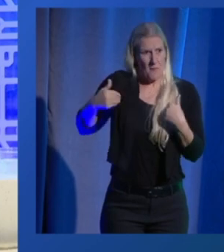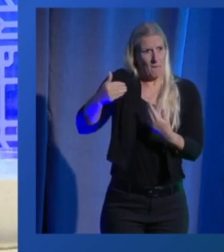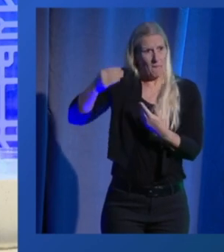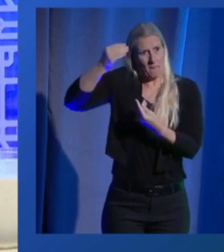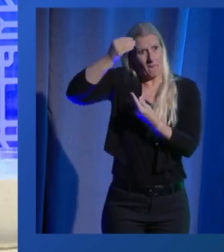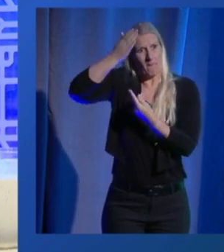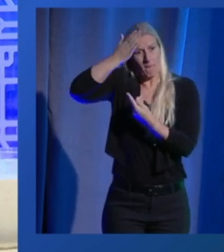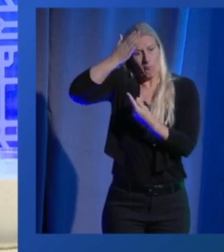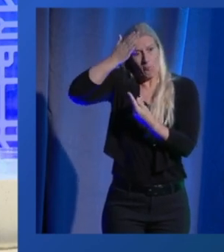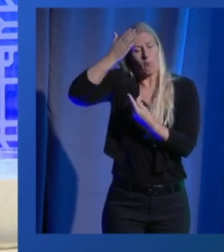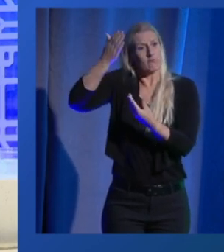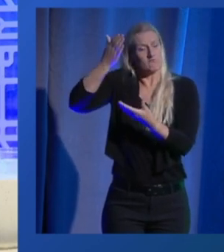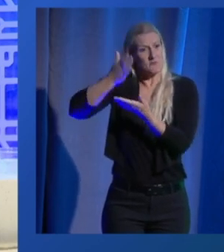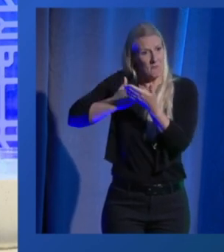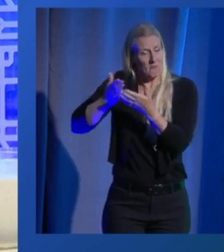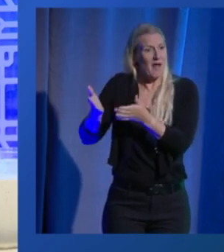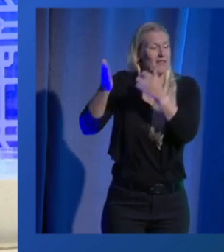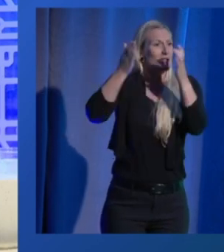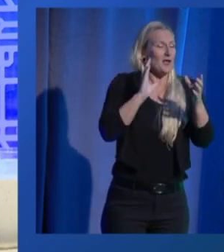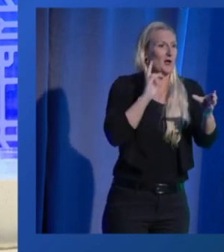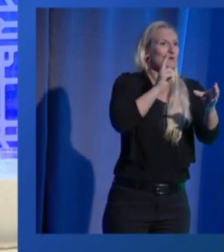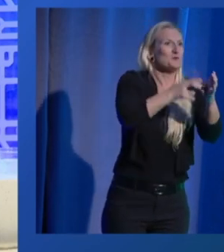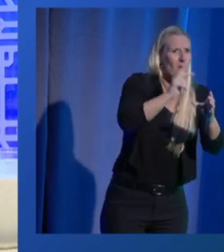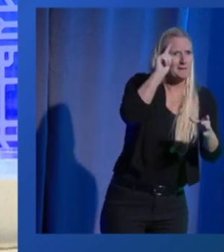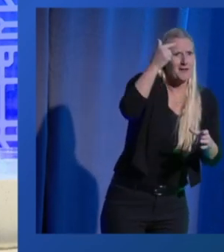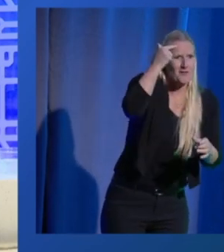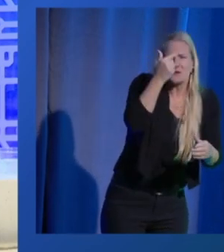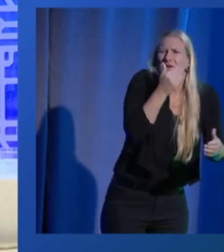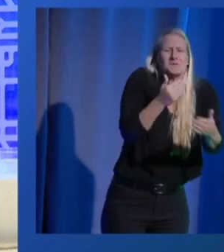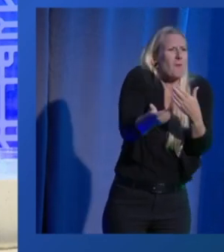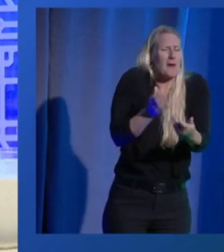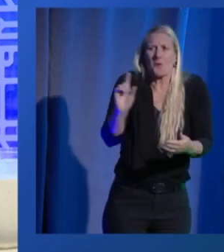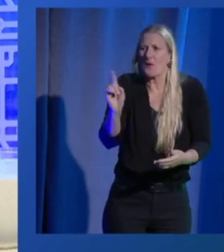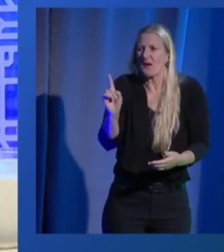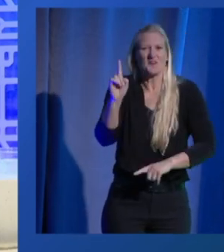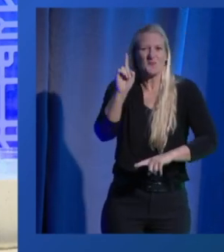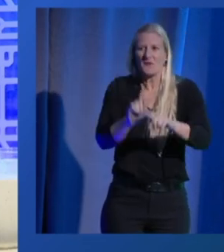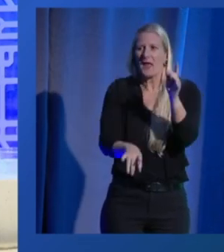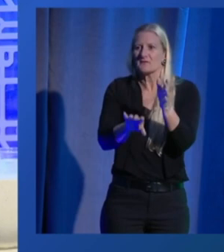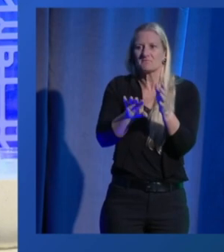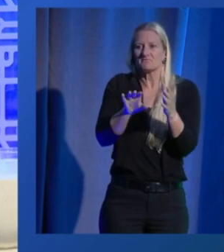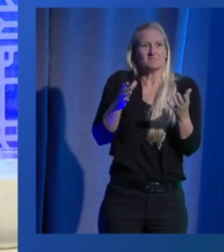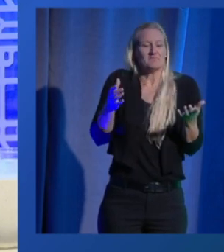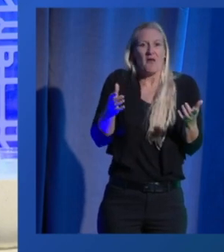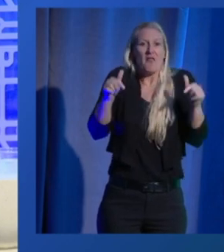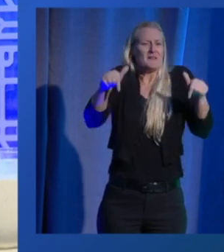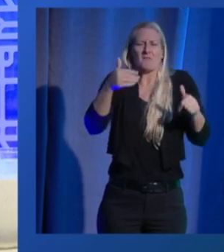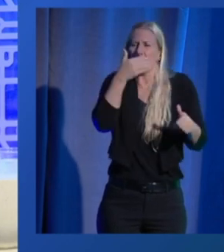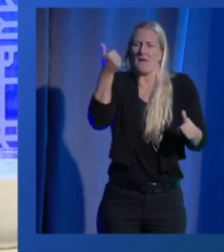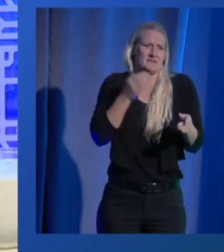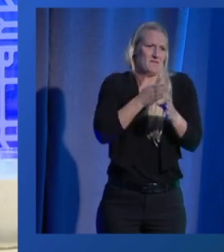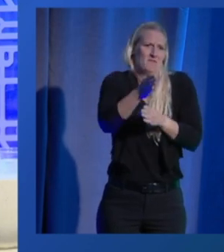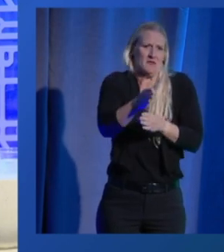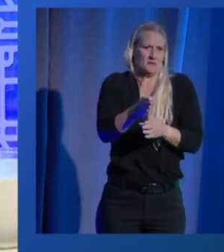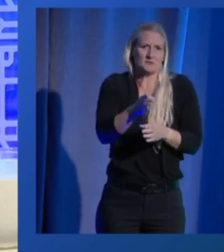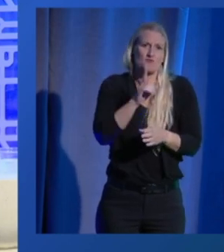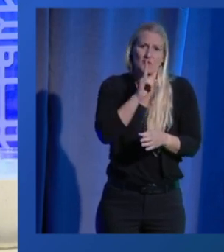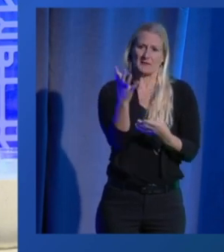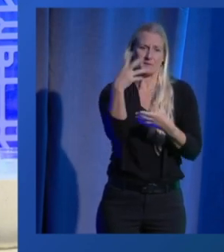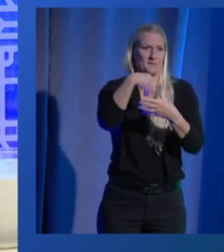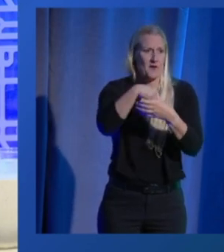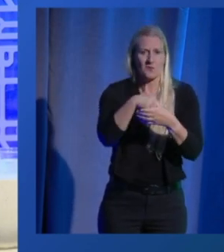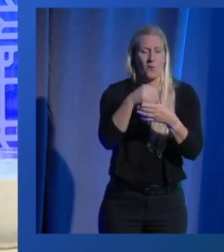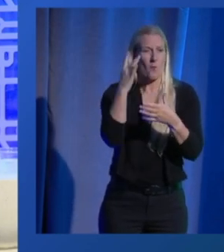that you can't pick a better field right now to be a part of um it's just very very exciting and it's